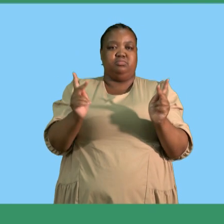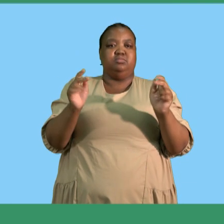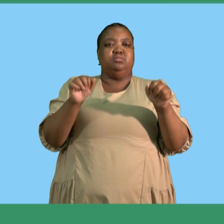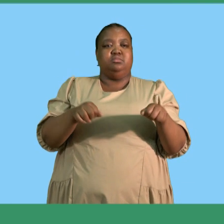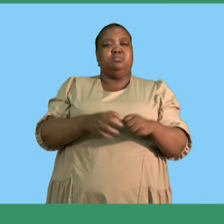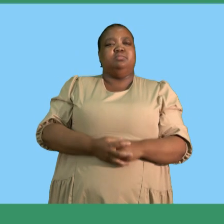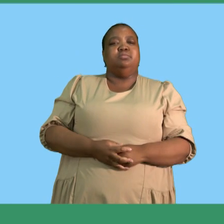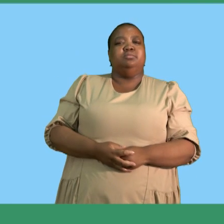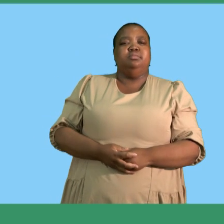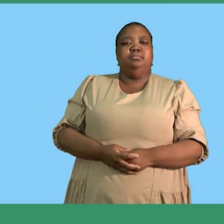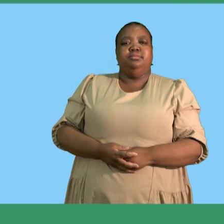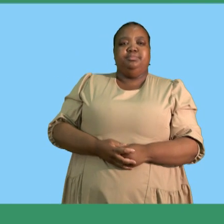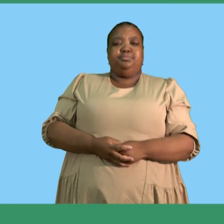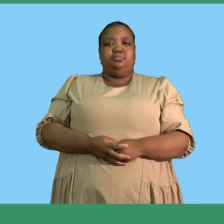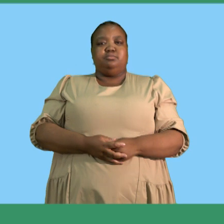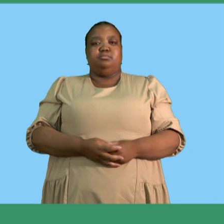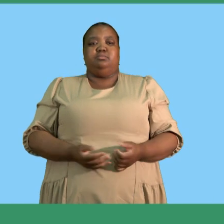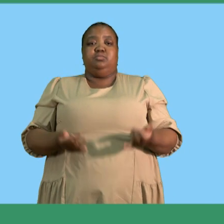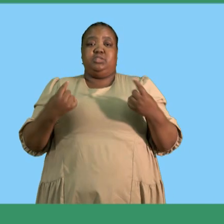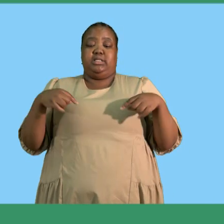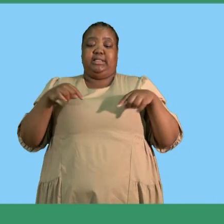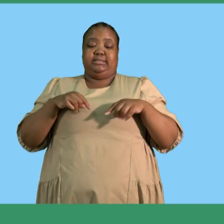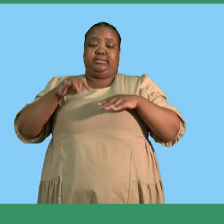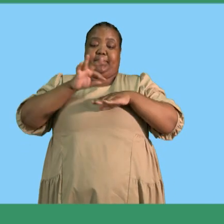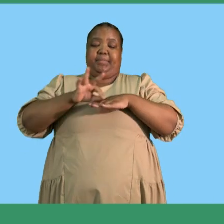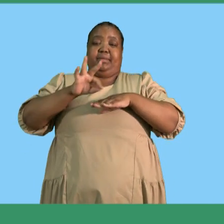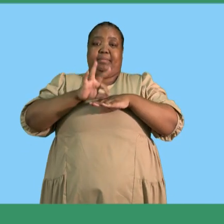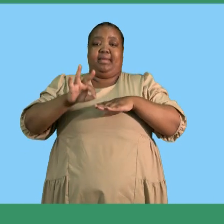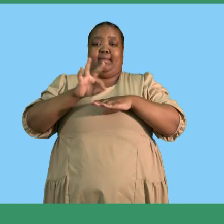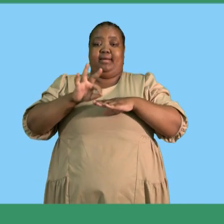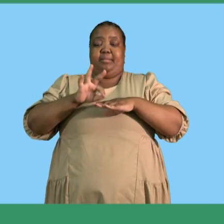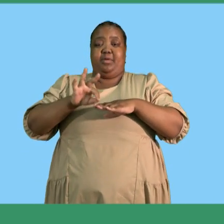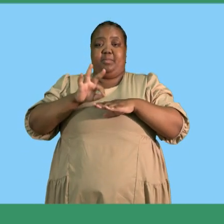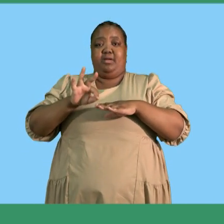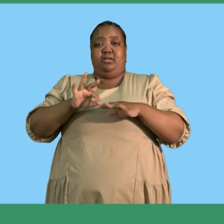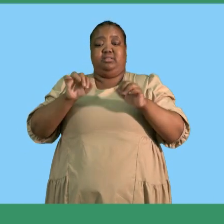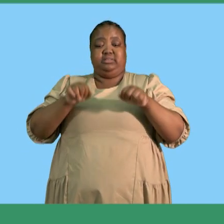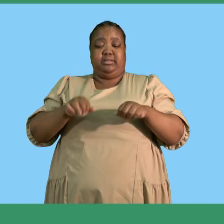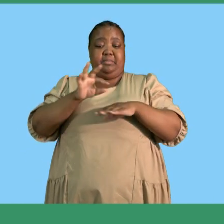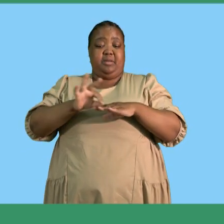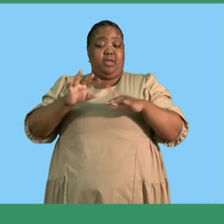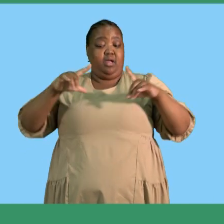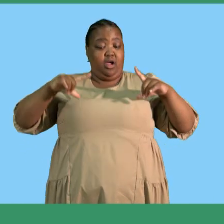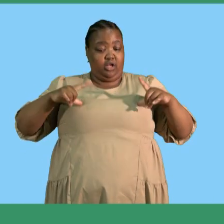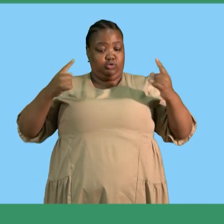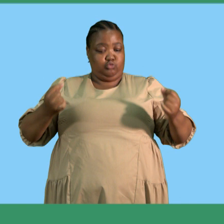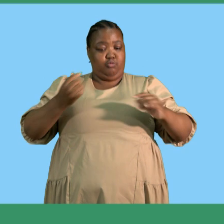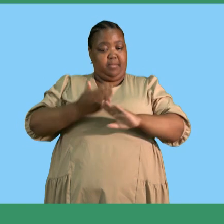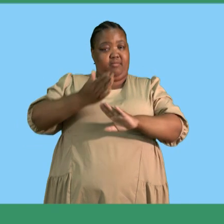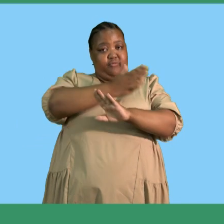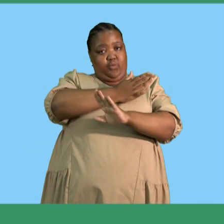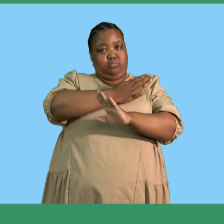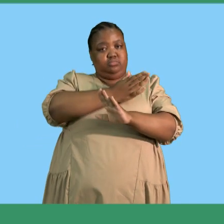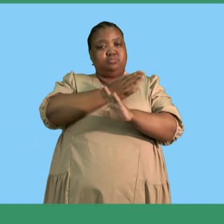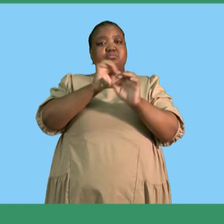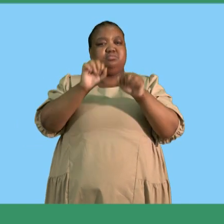Now, let's look at this. When we are preparing, remember I said this is done before. So you need